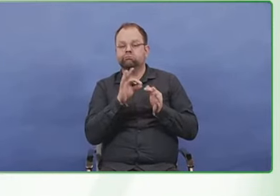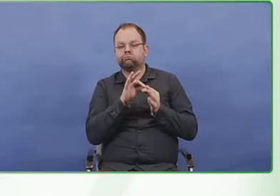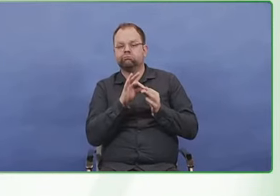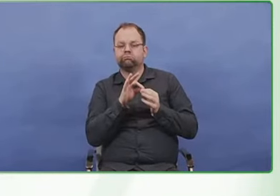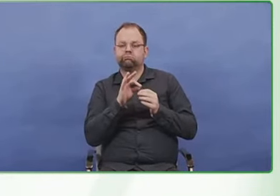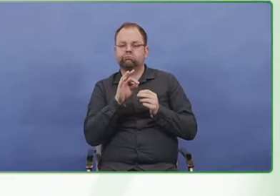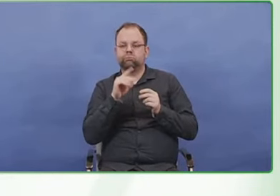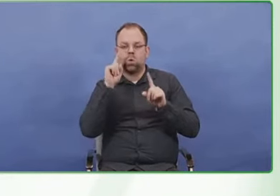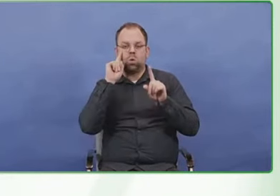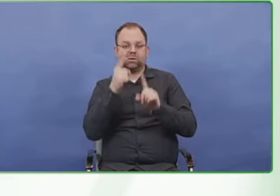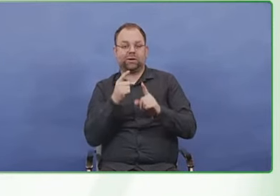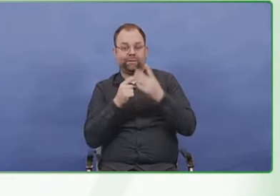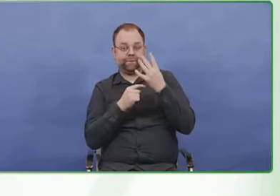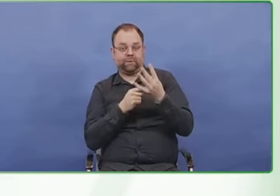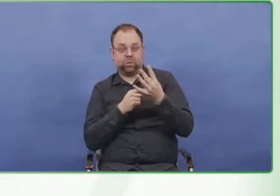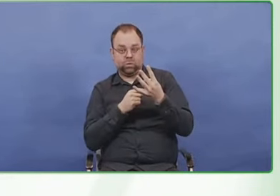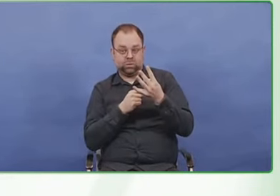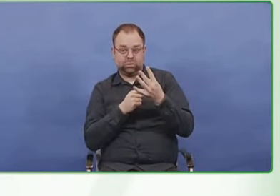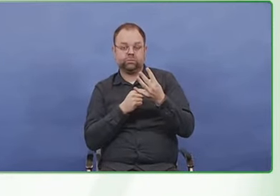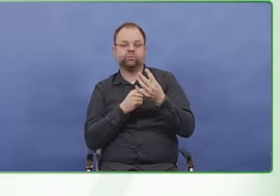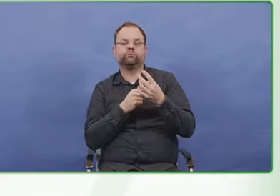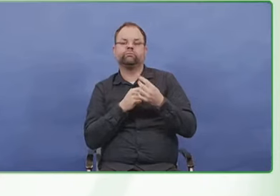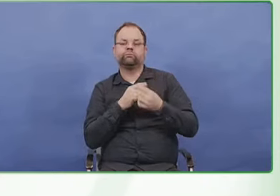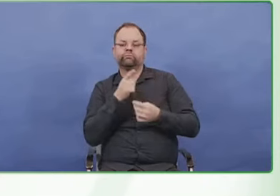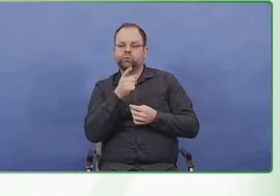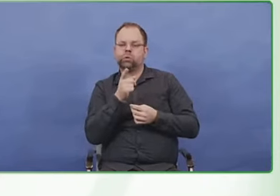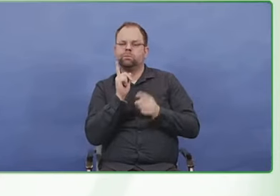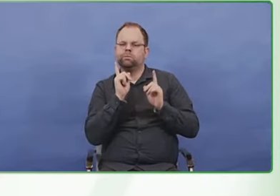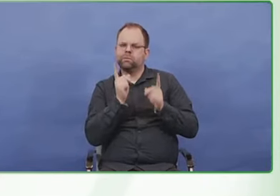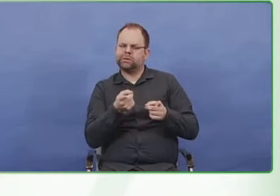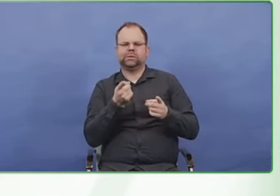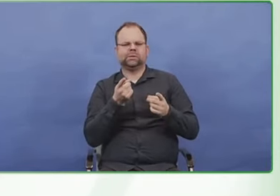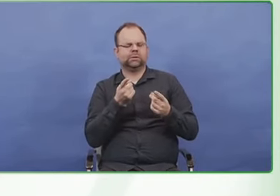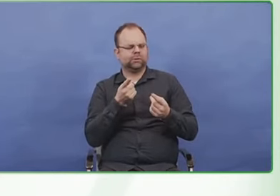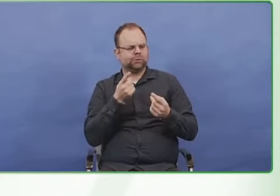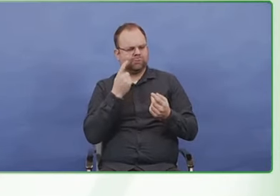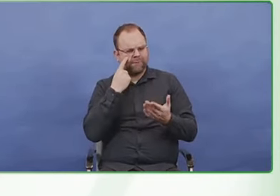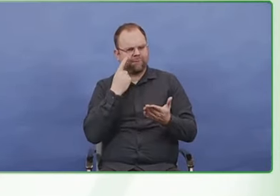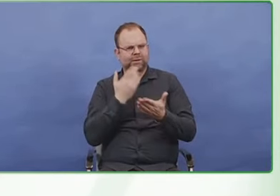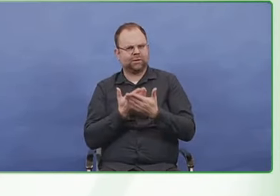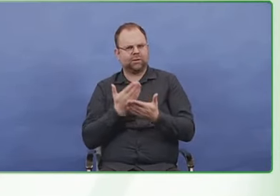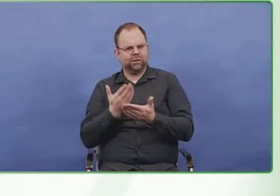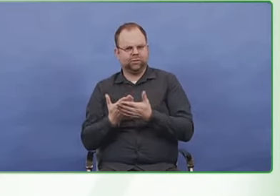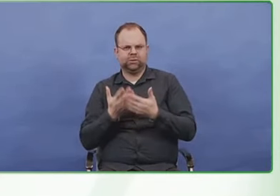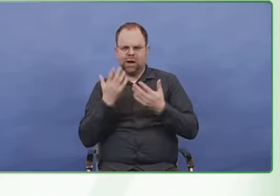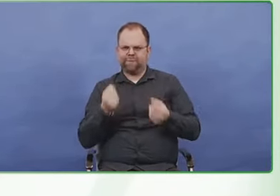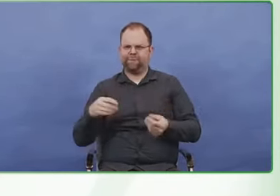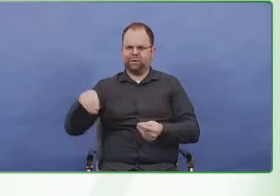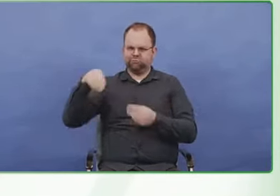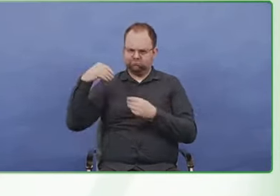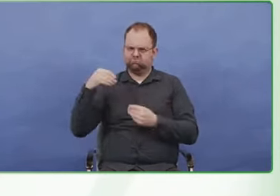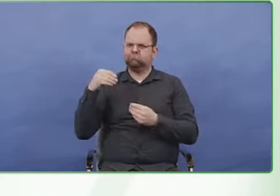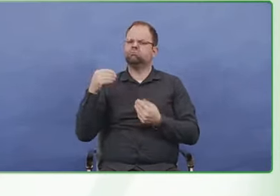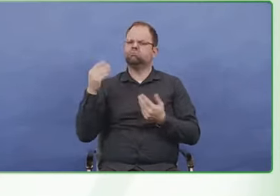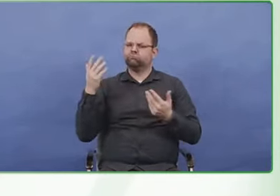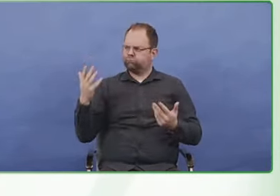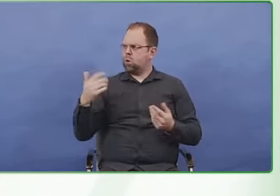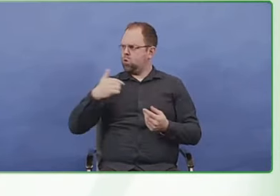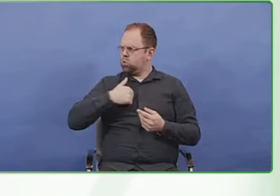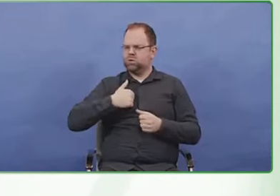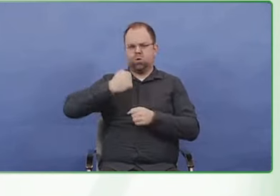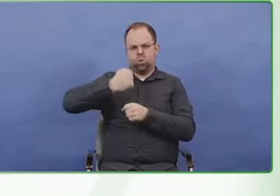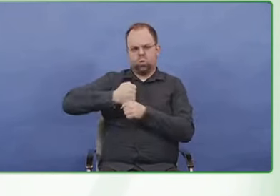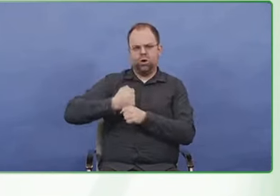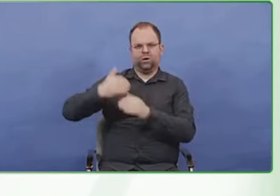of services as well. So in terms of next steps, we in the framework have included